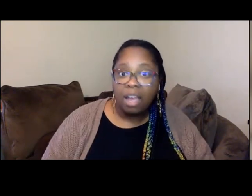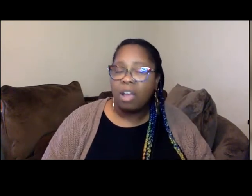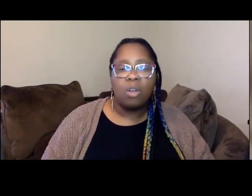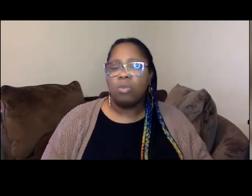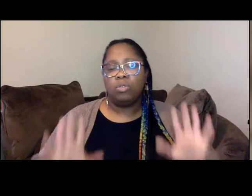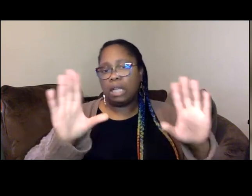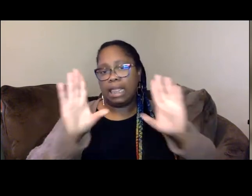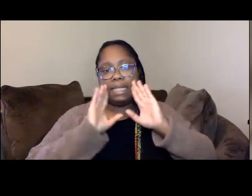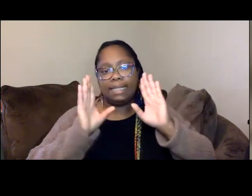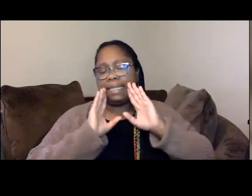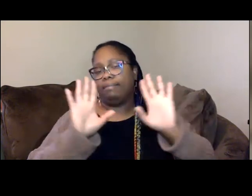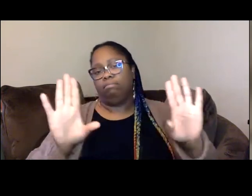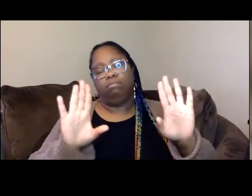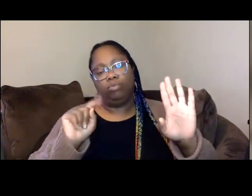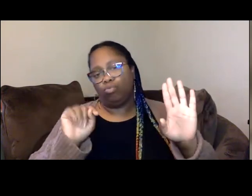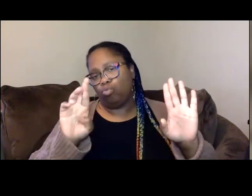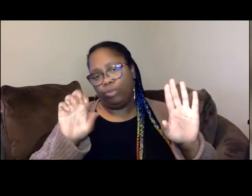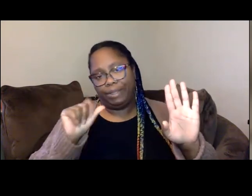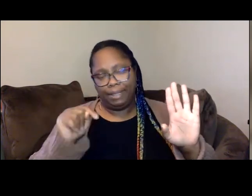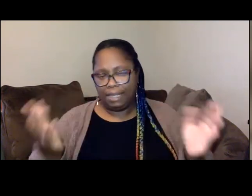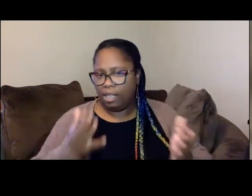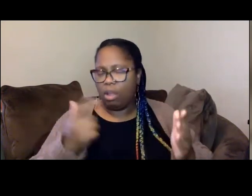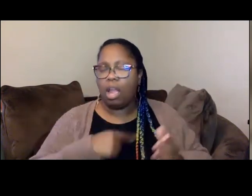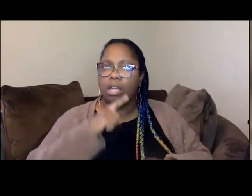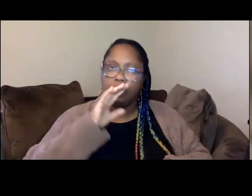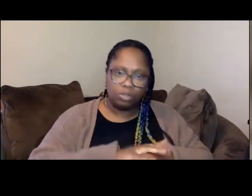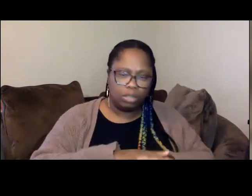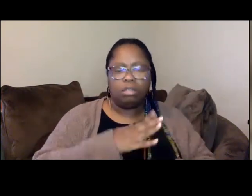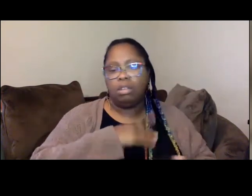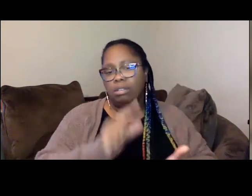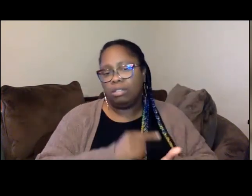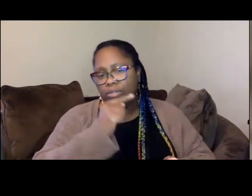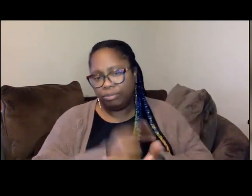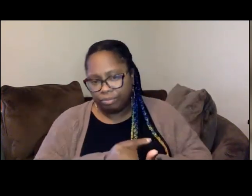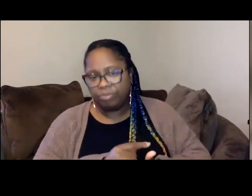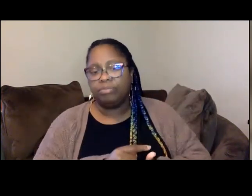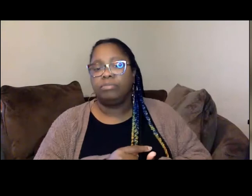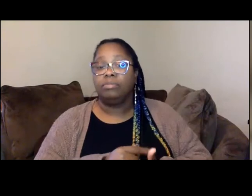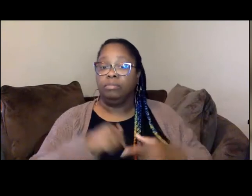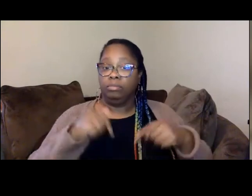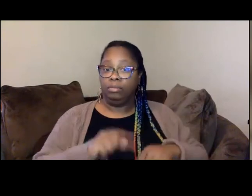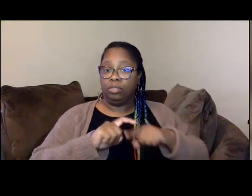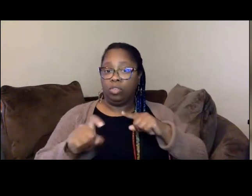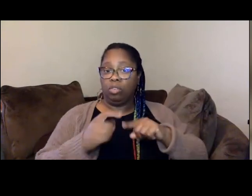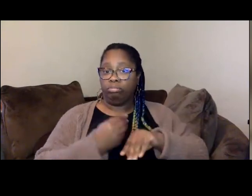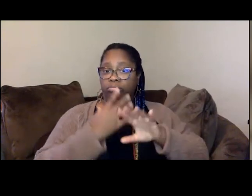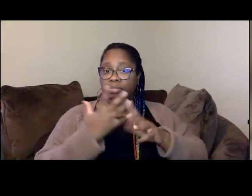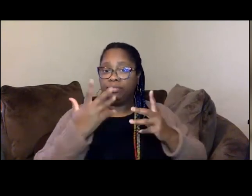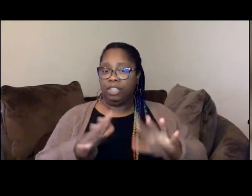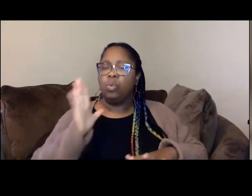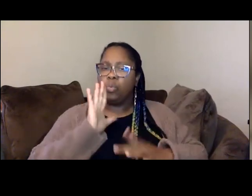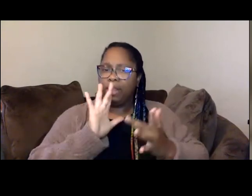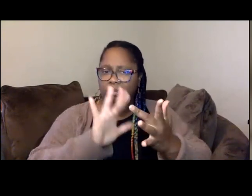you are in for a treat. I guarantee you, and I promise you that after this call, there'll be some outreach to